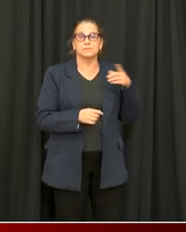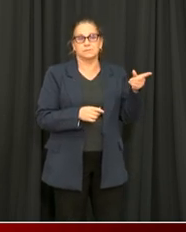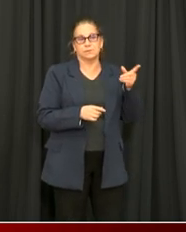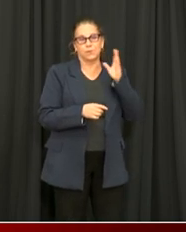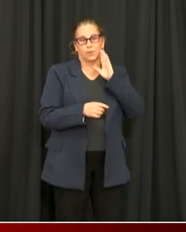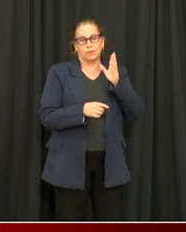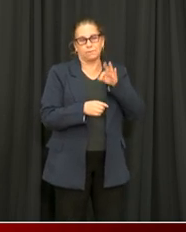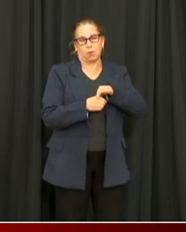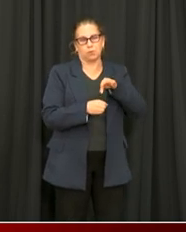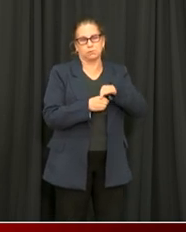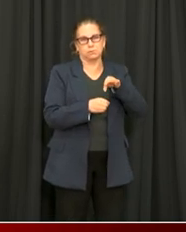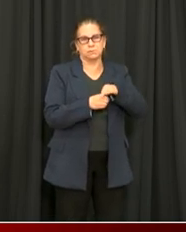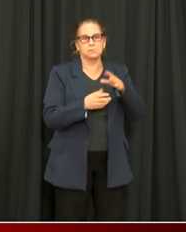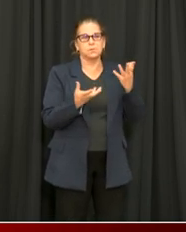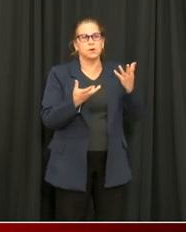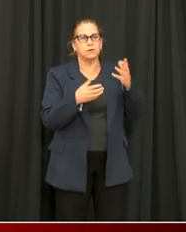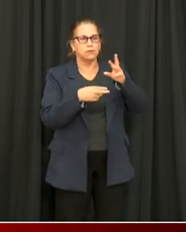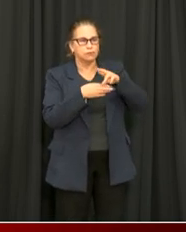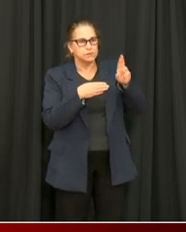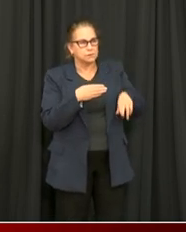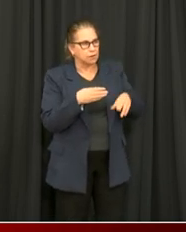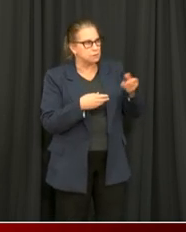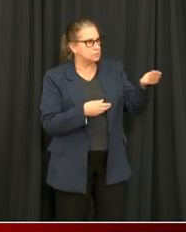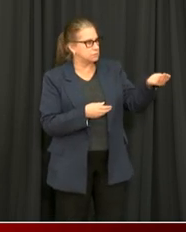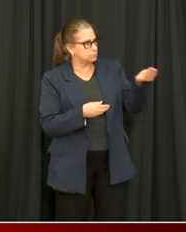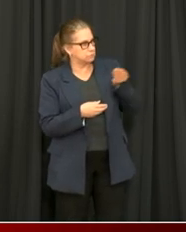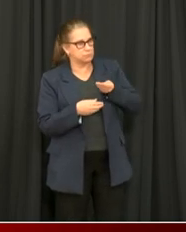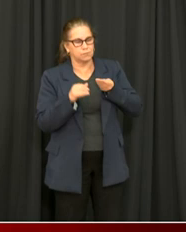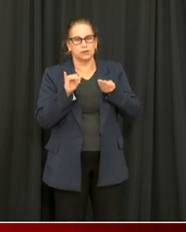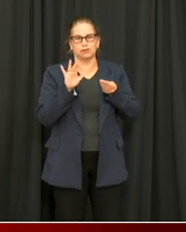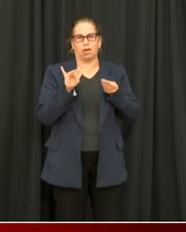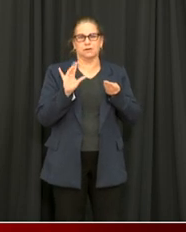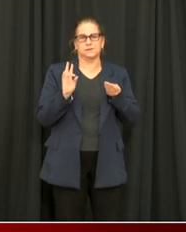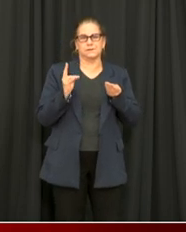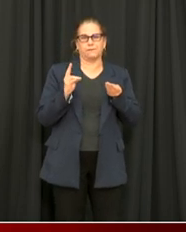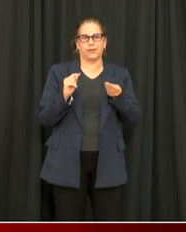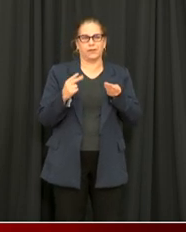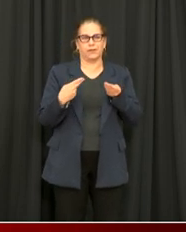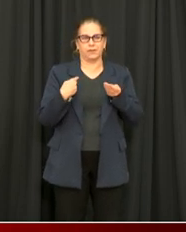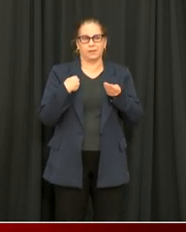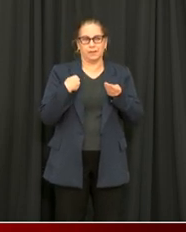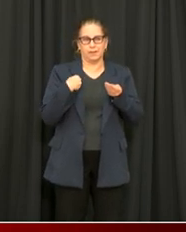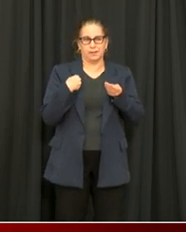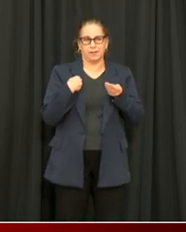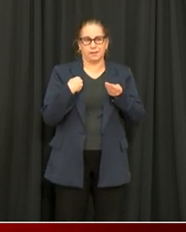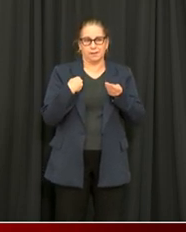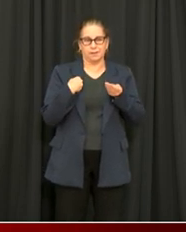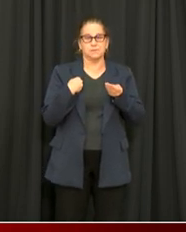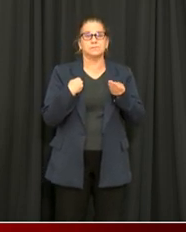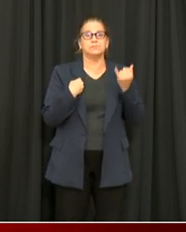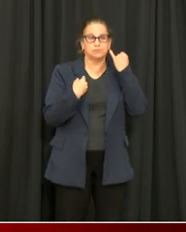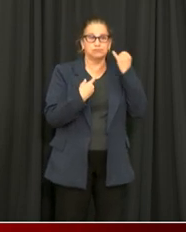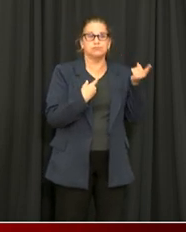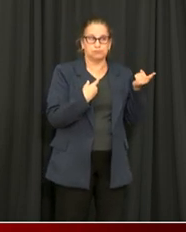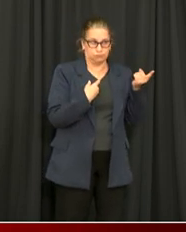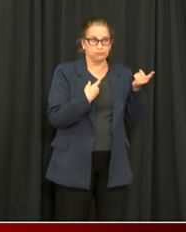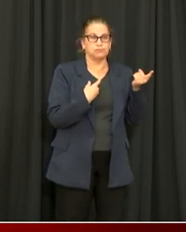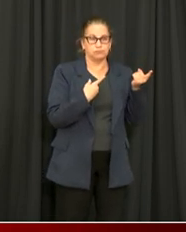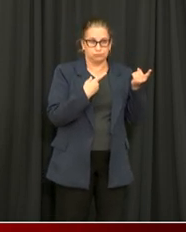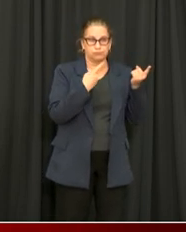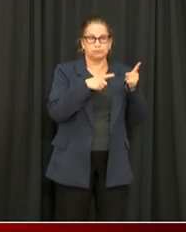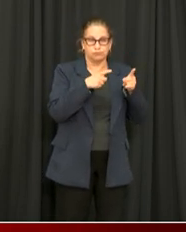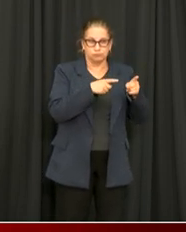be on July the 7th. And then if the council approves these agreements by the end of July, then we can begin